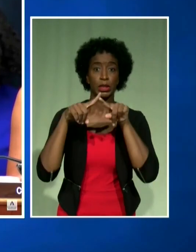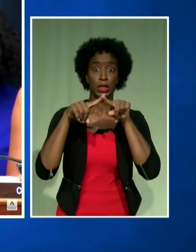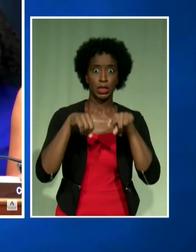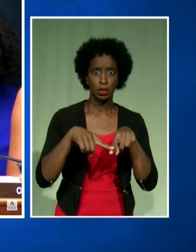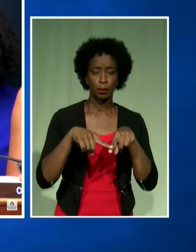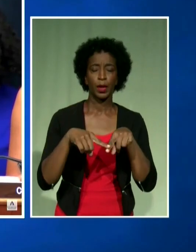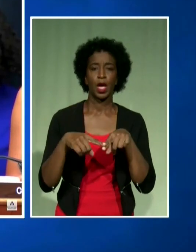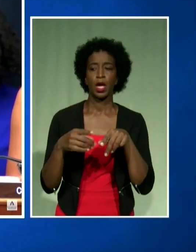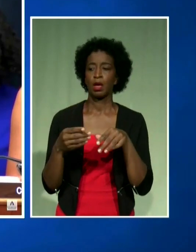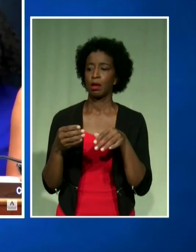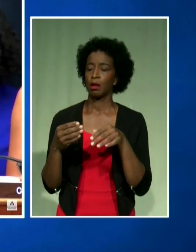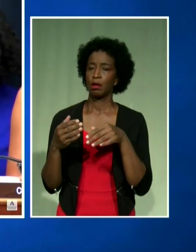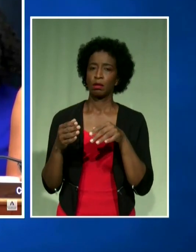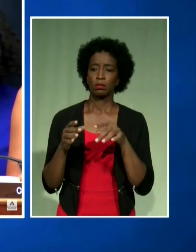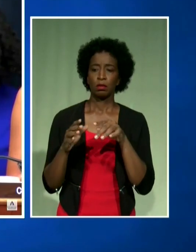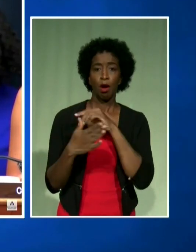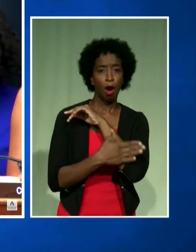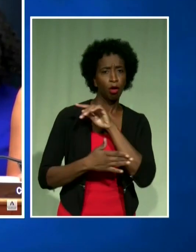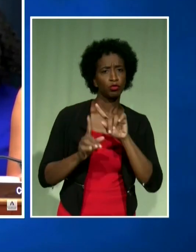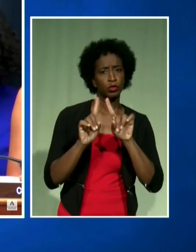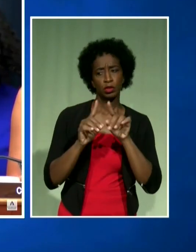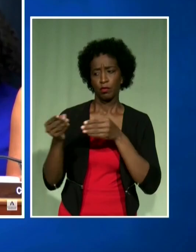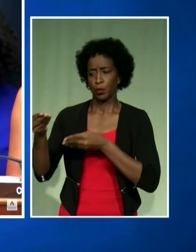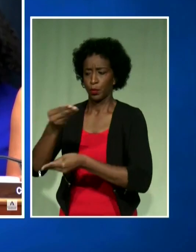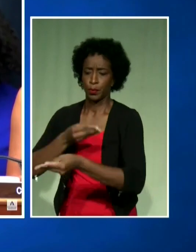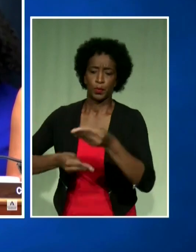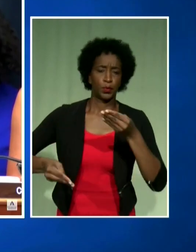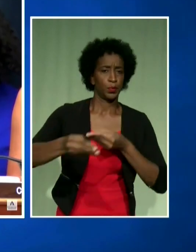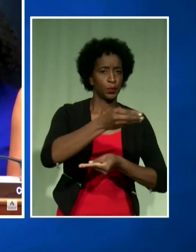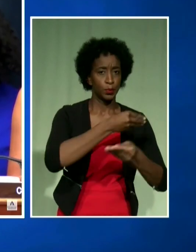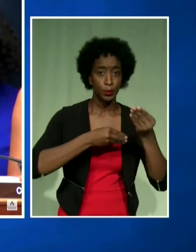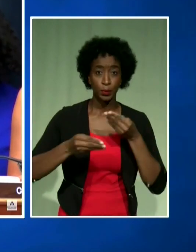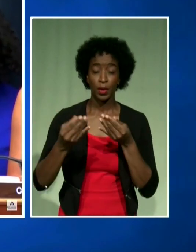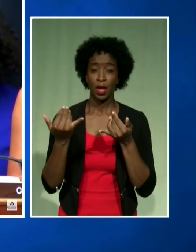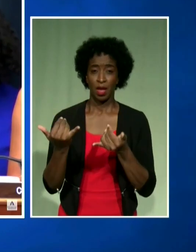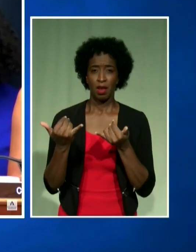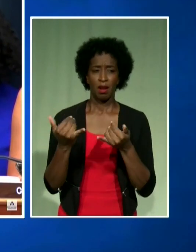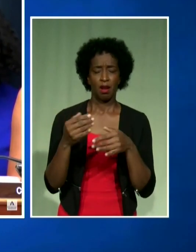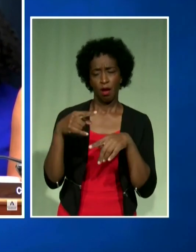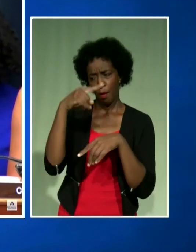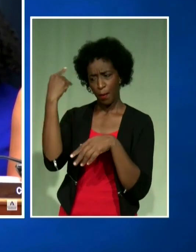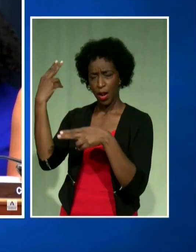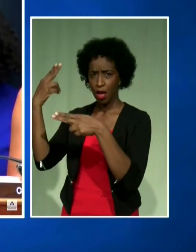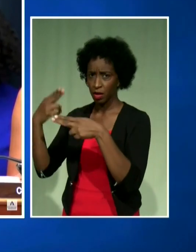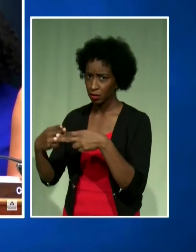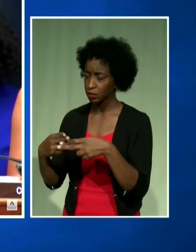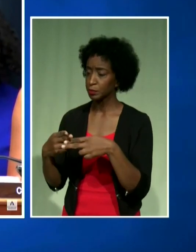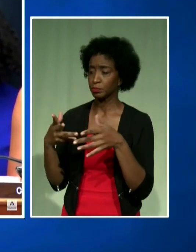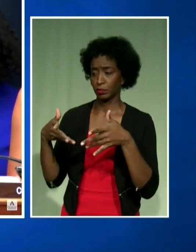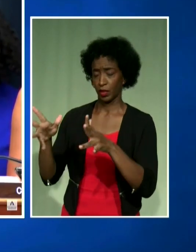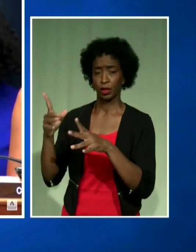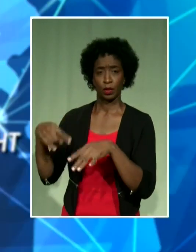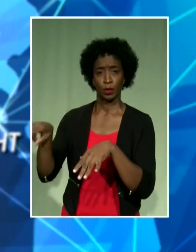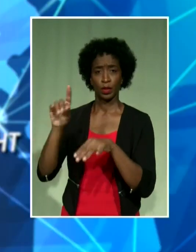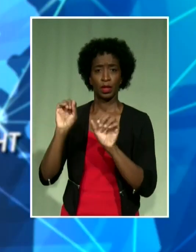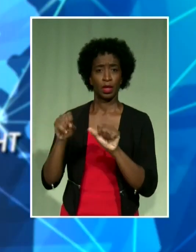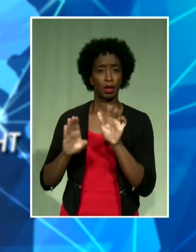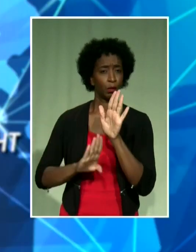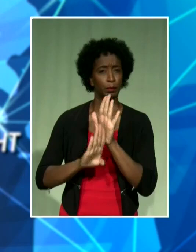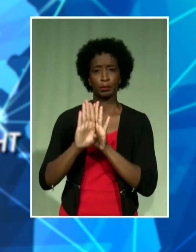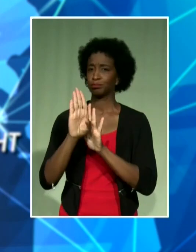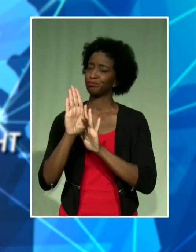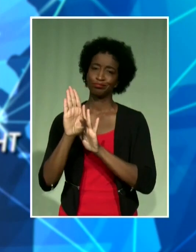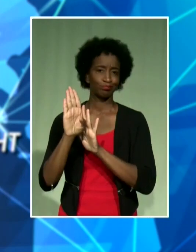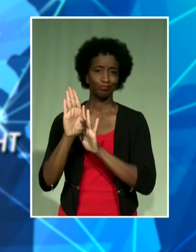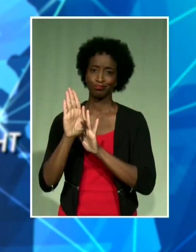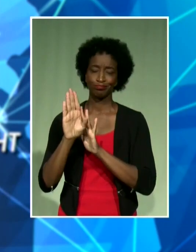cross-border transactions, they're being denied this path to prosperity and resiliency. In